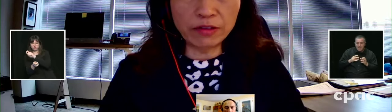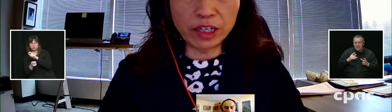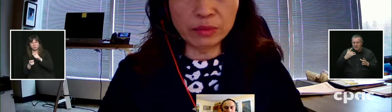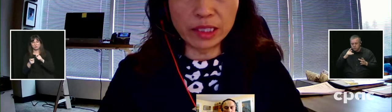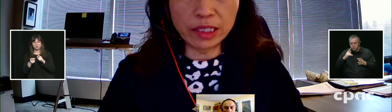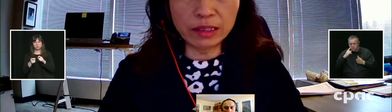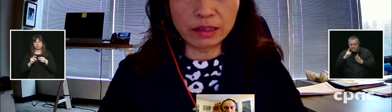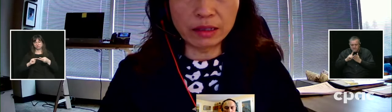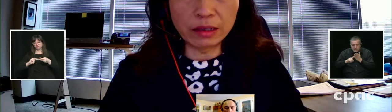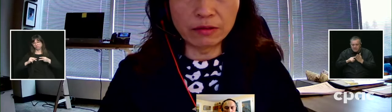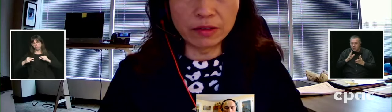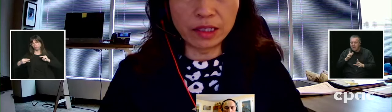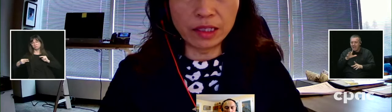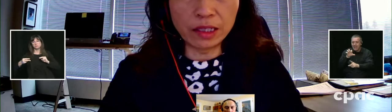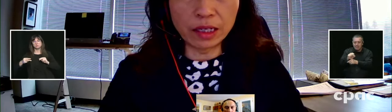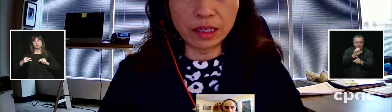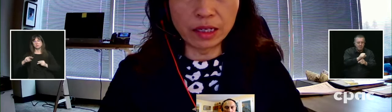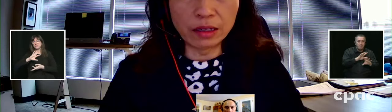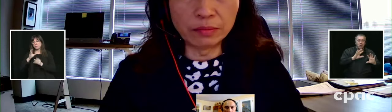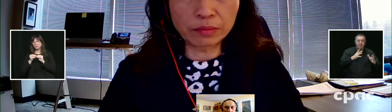about 5%